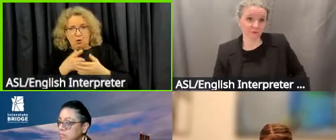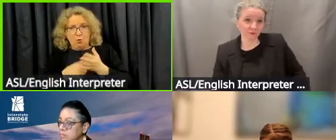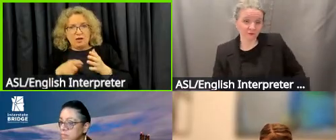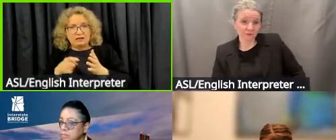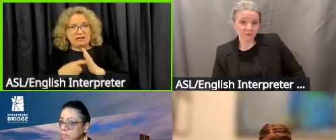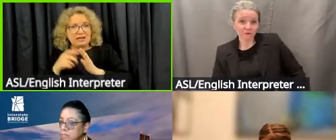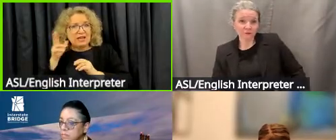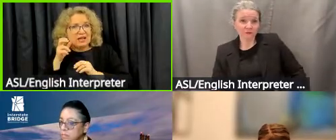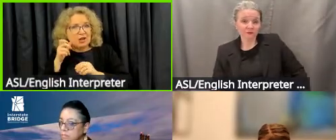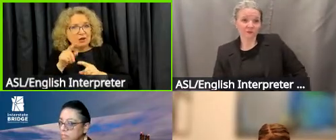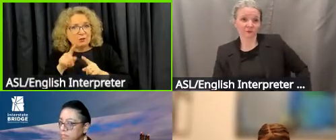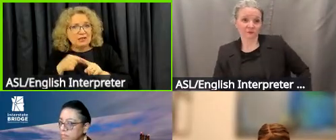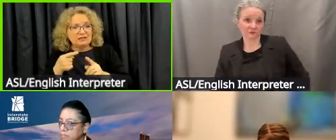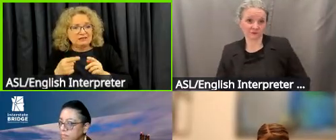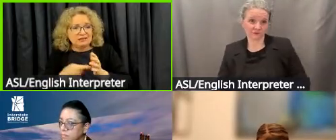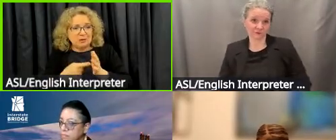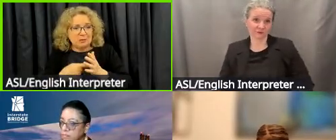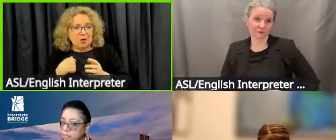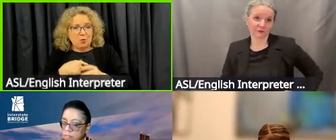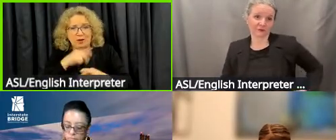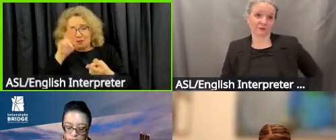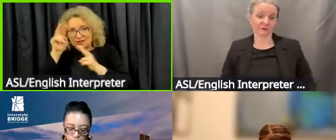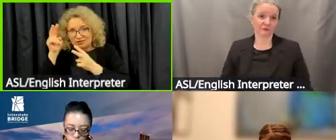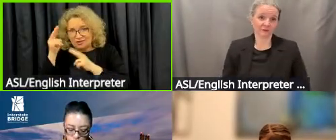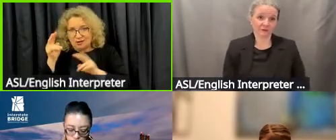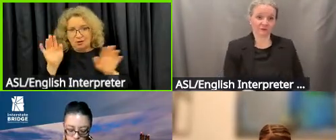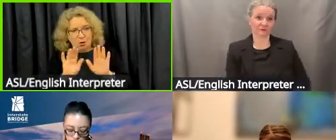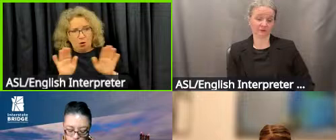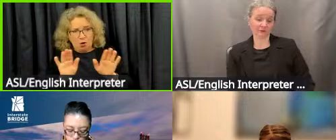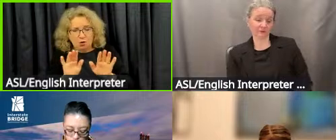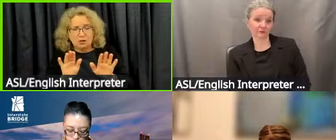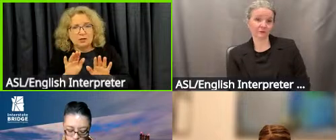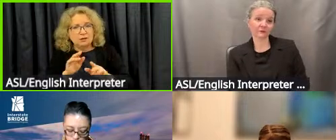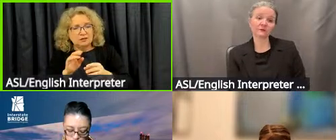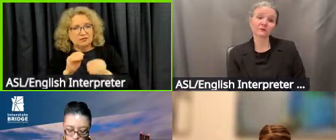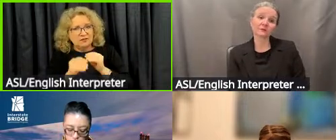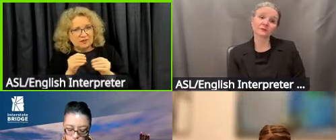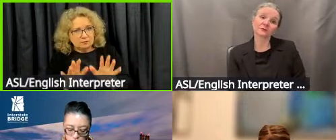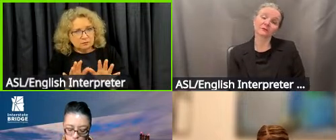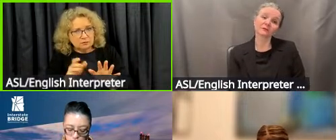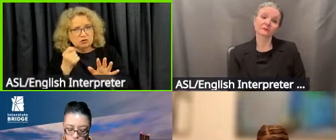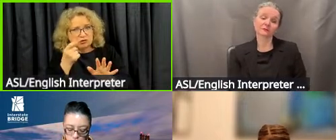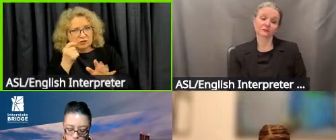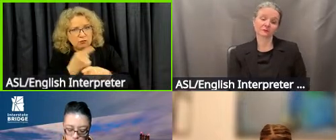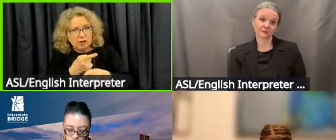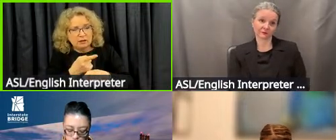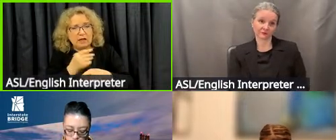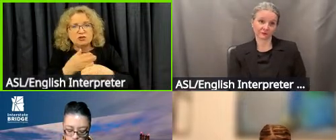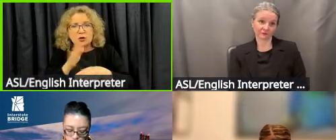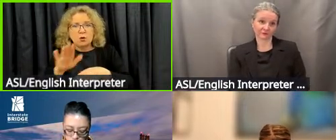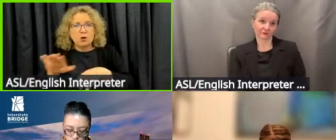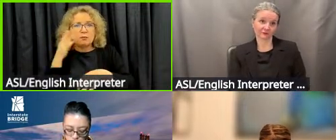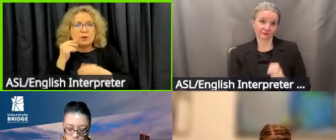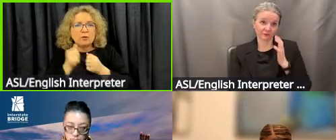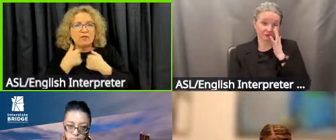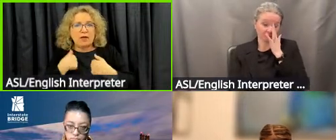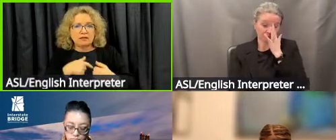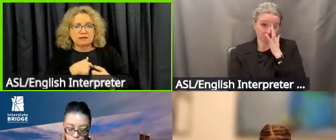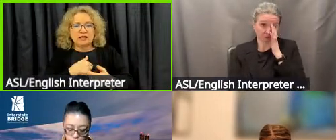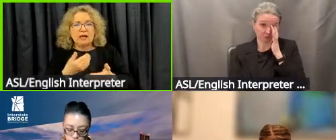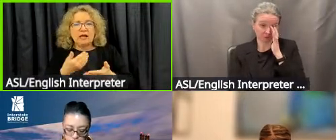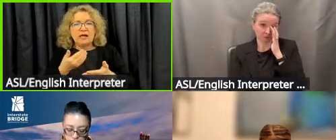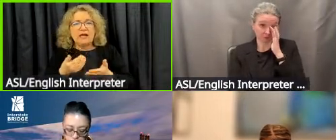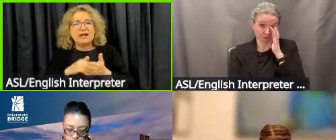when sometimes we're not hearing it, right? Always holding us accountable, and sharing your lived experience with us. So again, thank you so